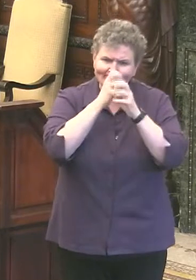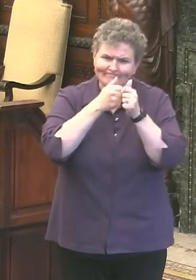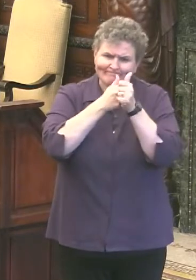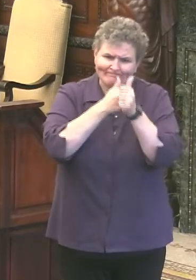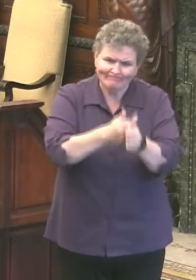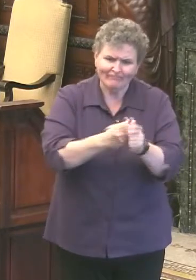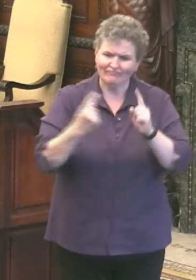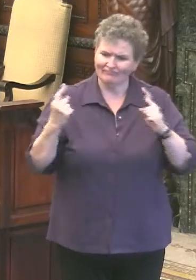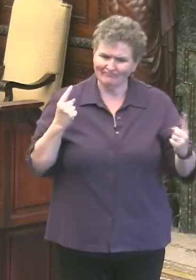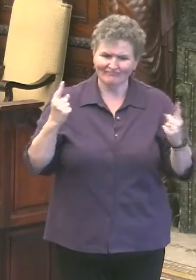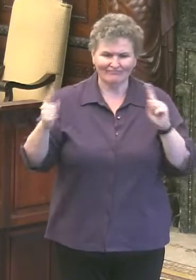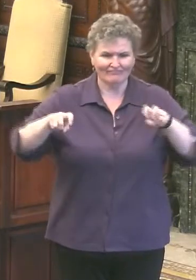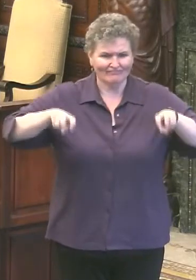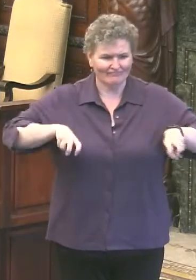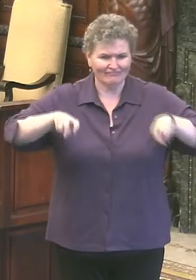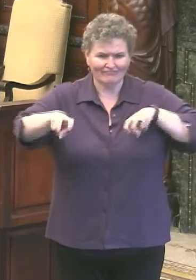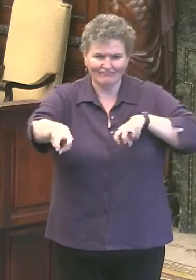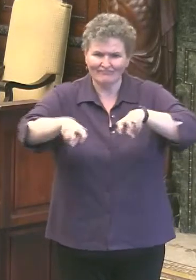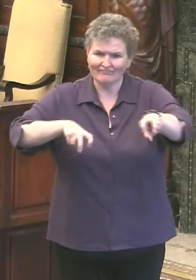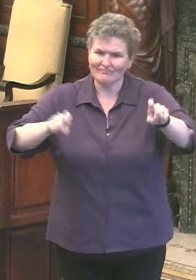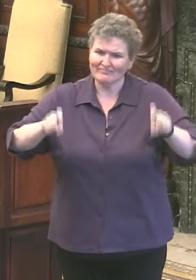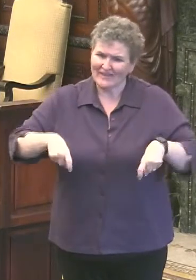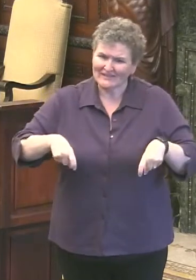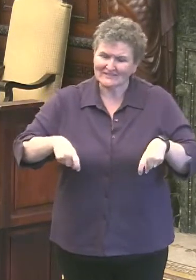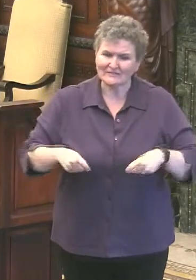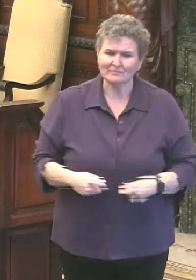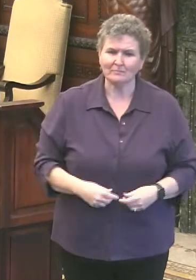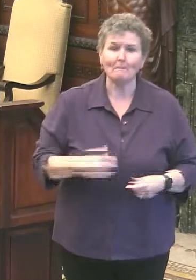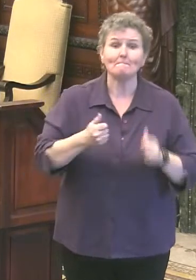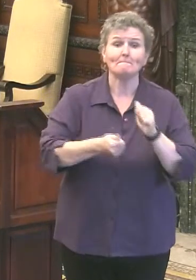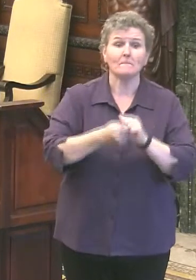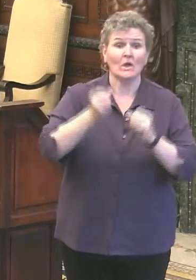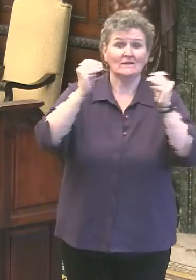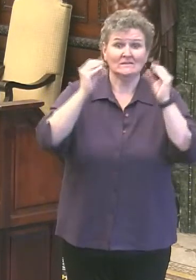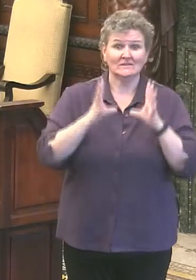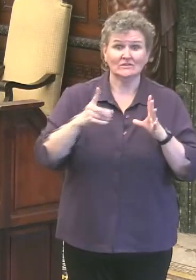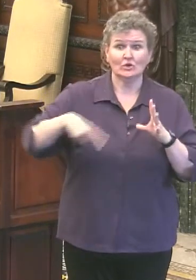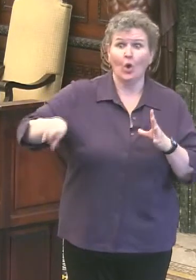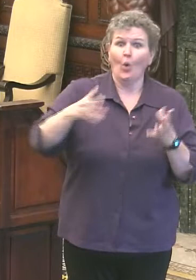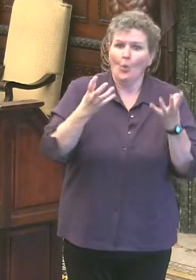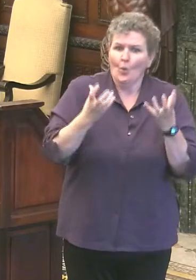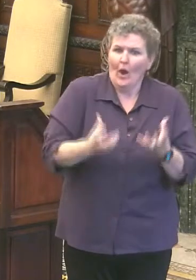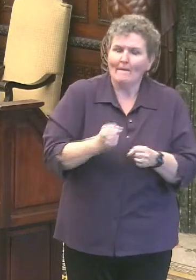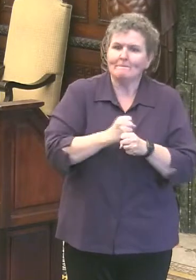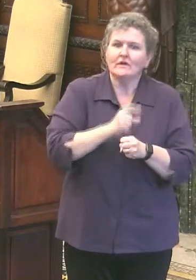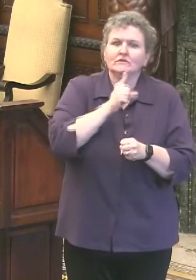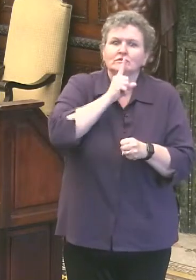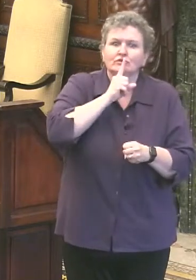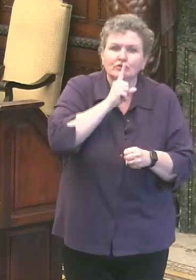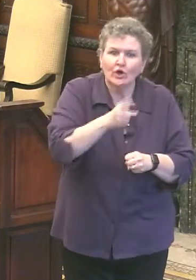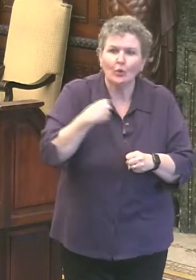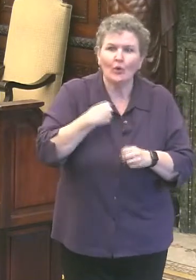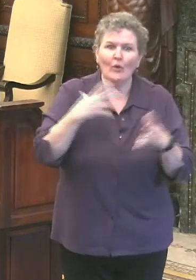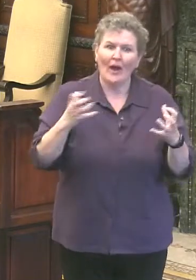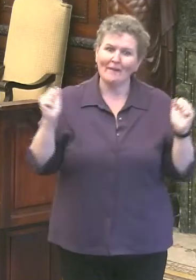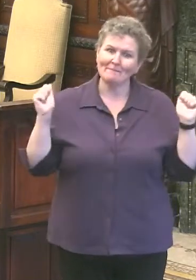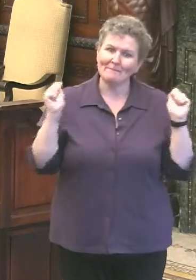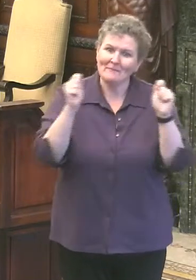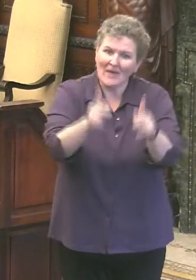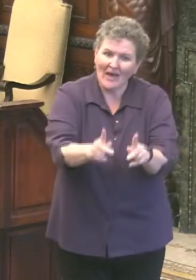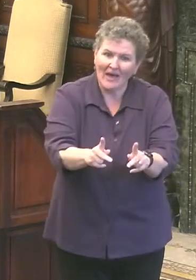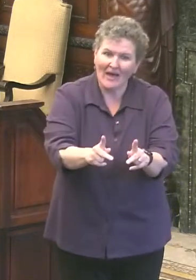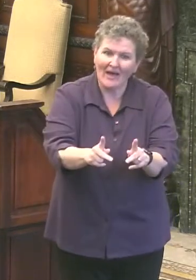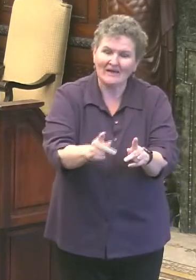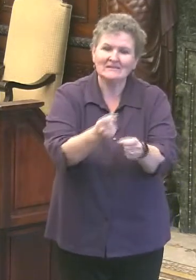But the vast majority of them also want to make sure that we are returning in a way that's safe for